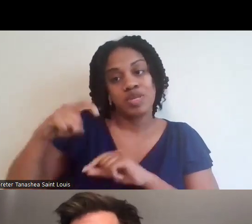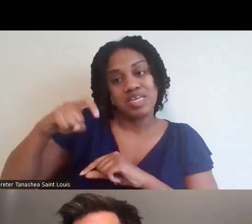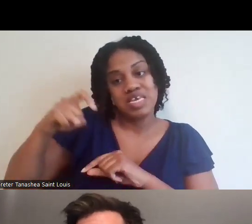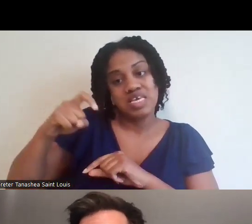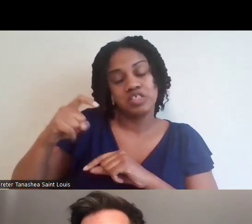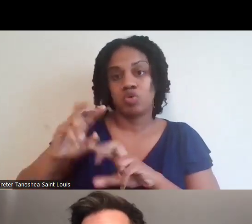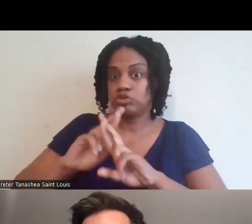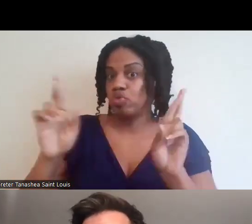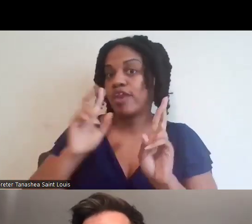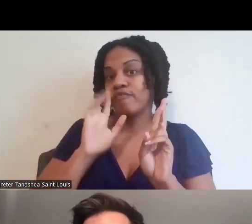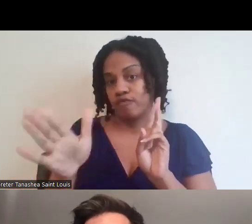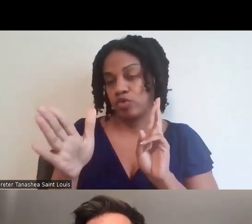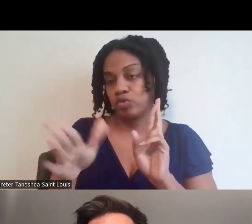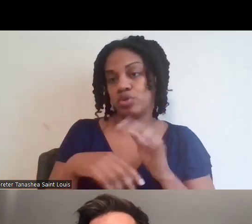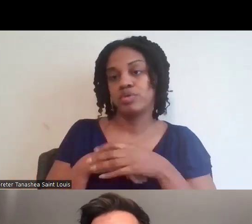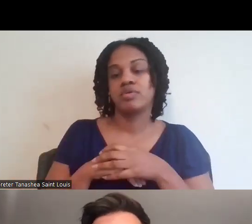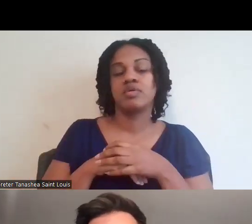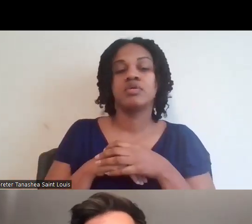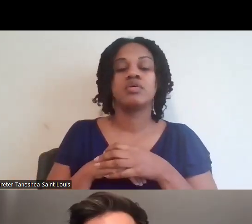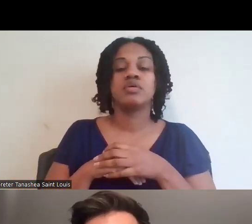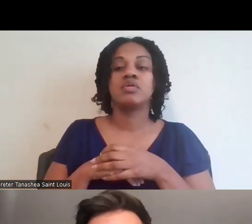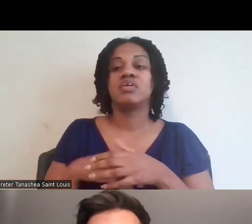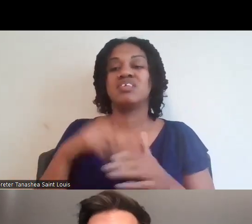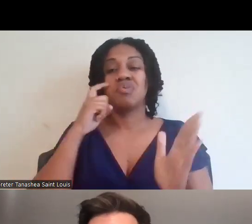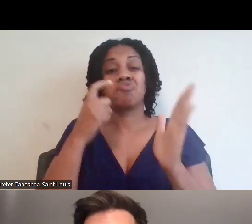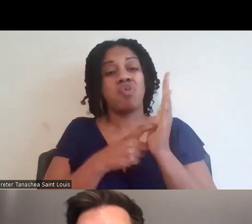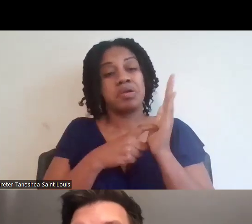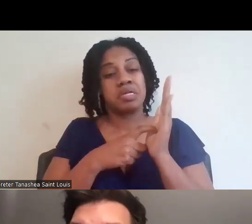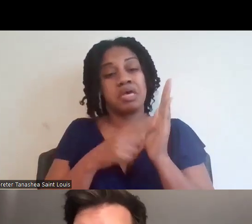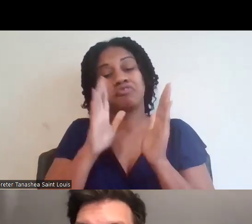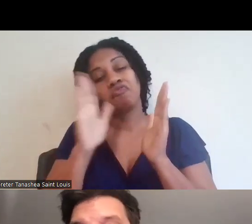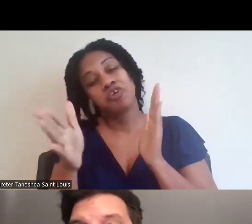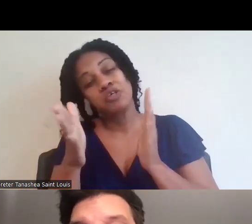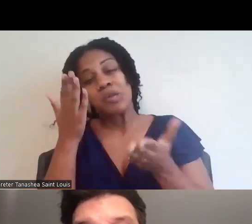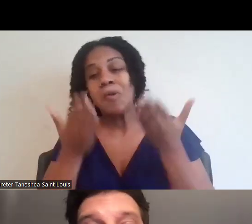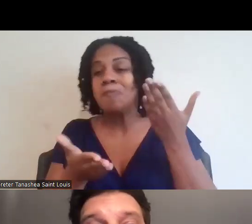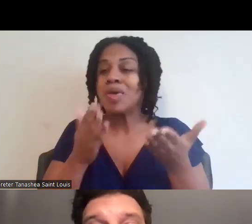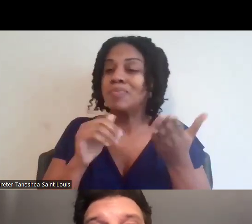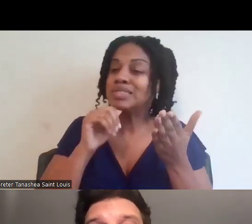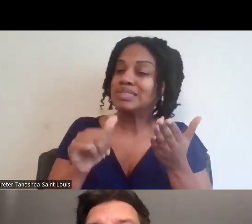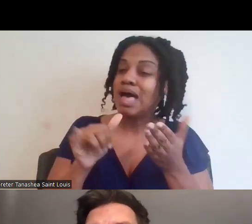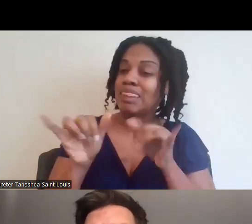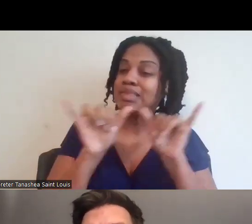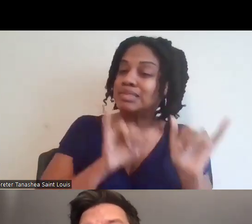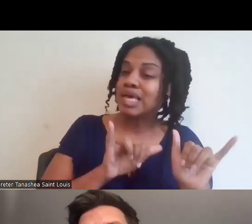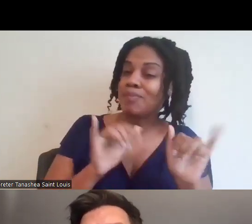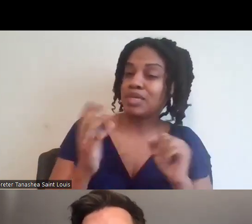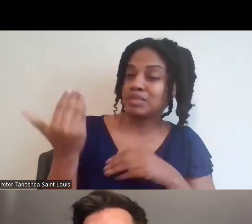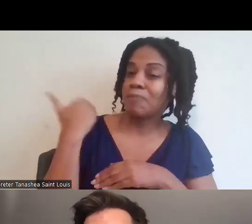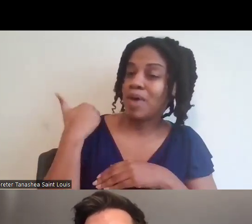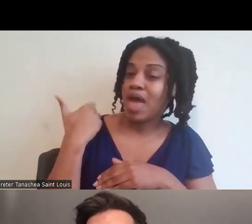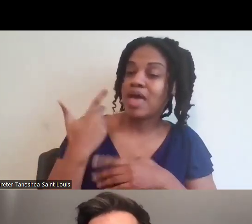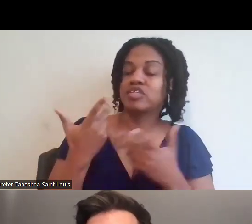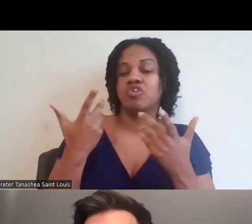anticipating the future, and it recognizes that maybe the future doesn't quite look the same as the past. And so this happens